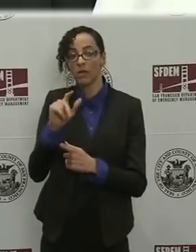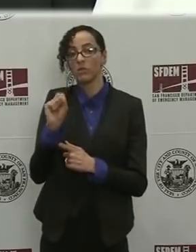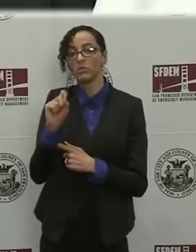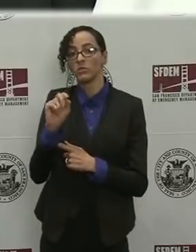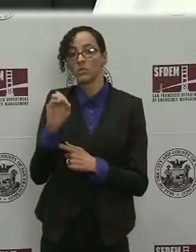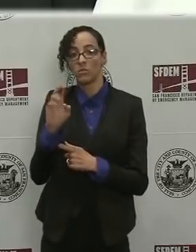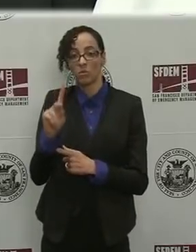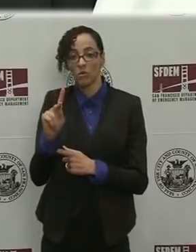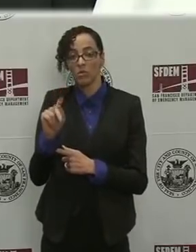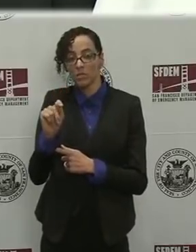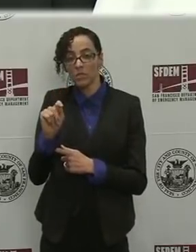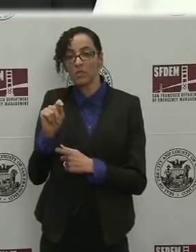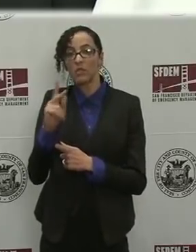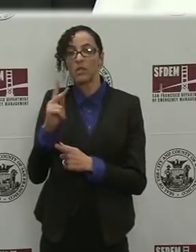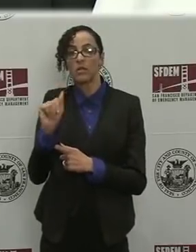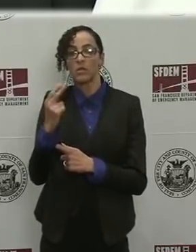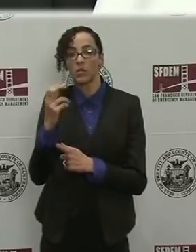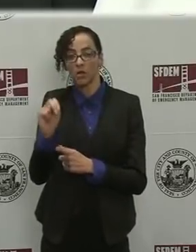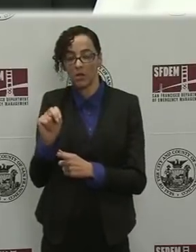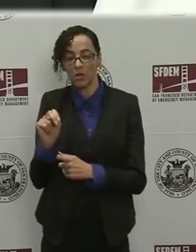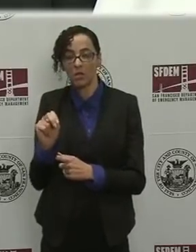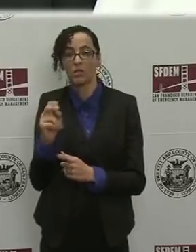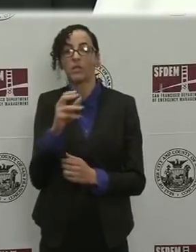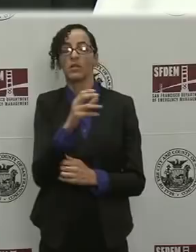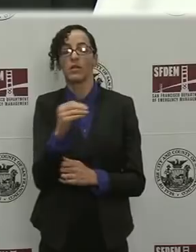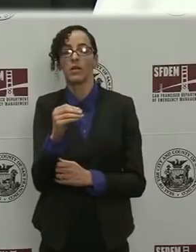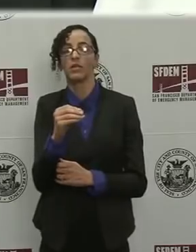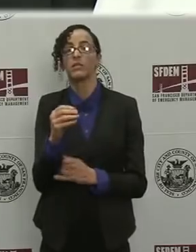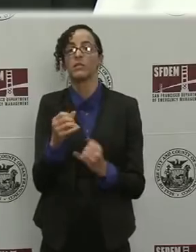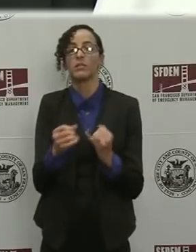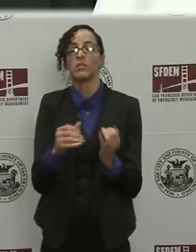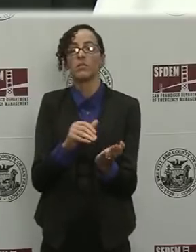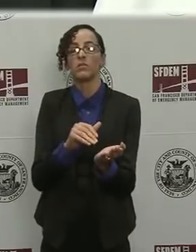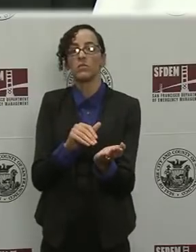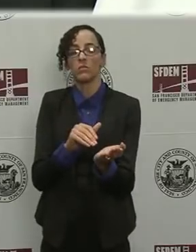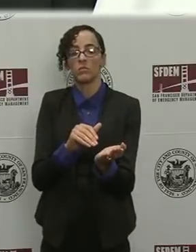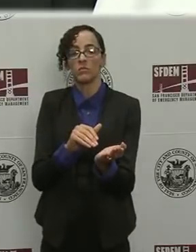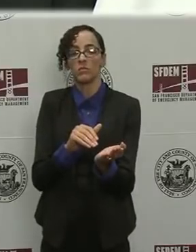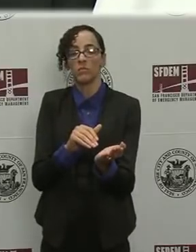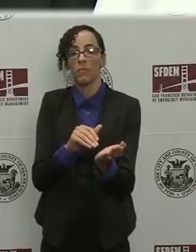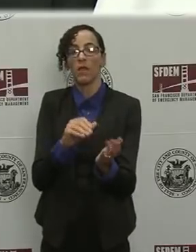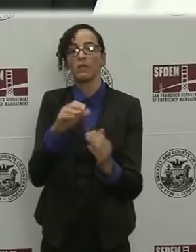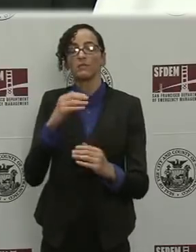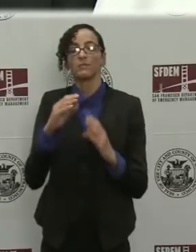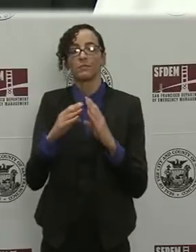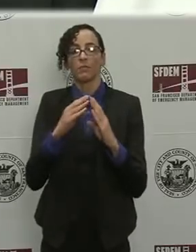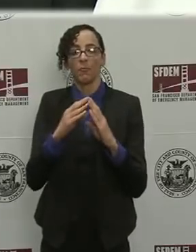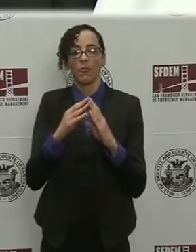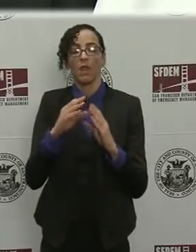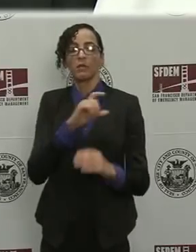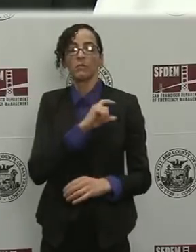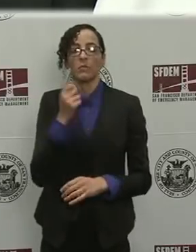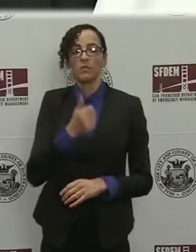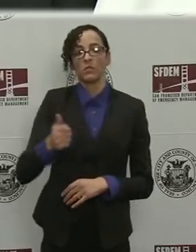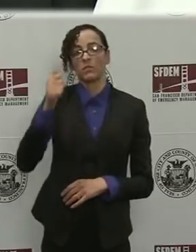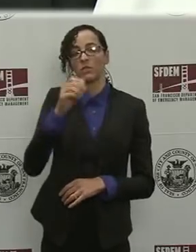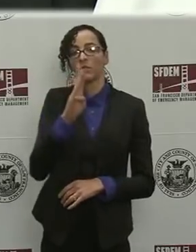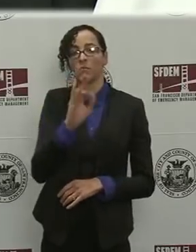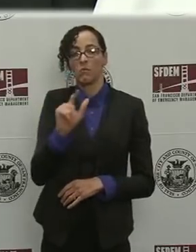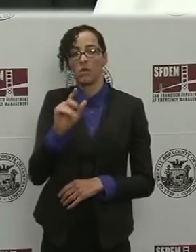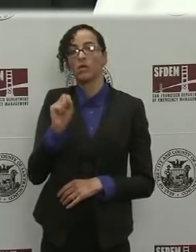conference today because we have a lot of information to update the public